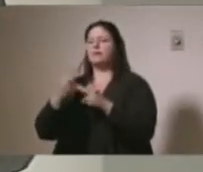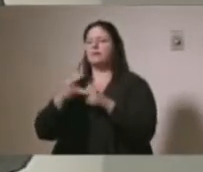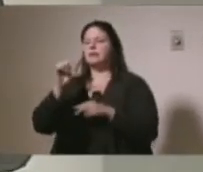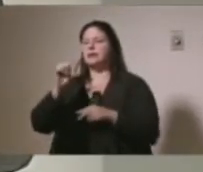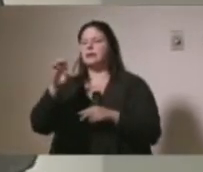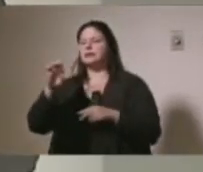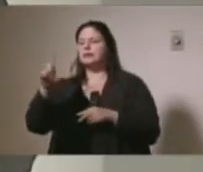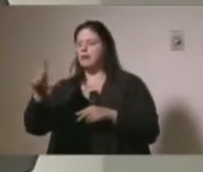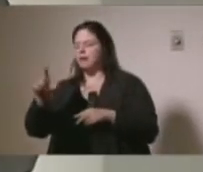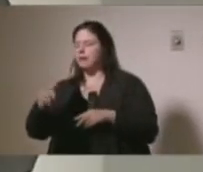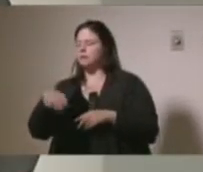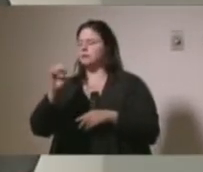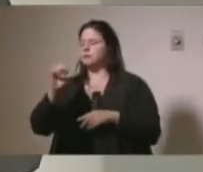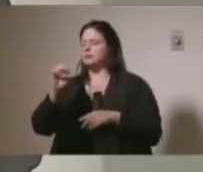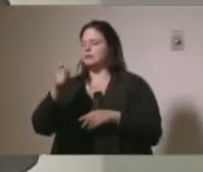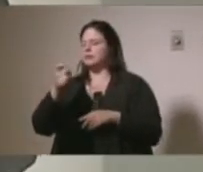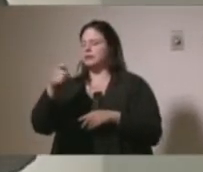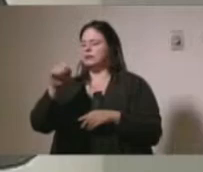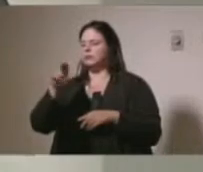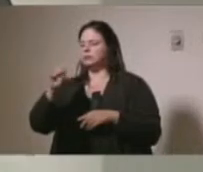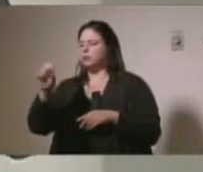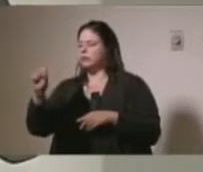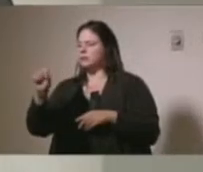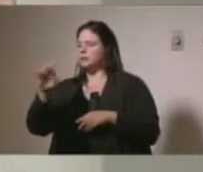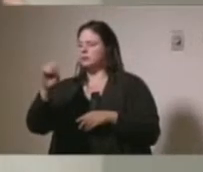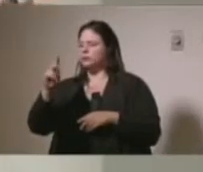Couriers Limited, and